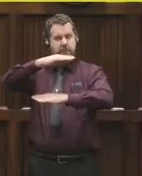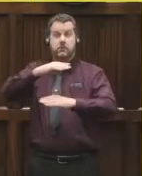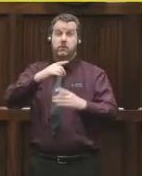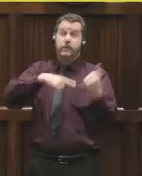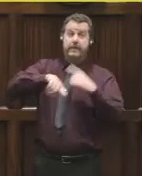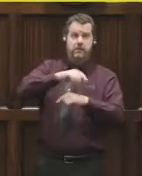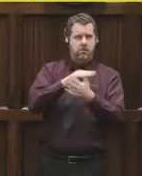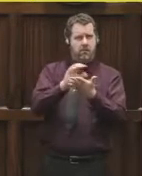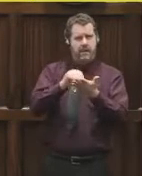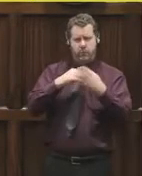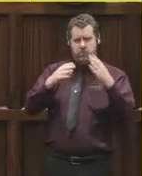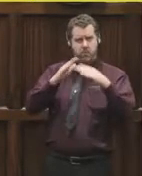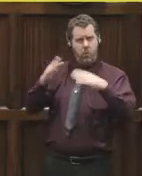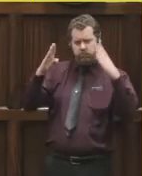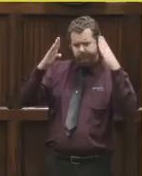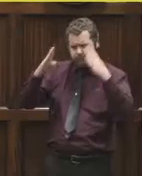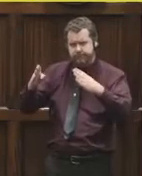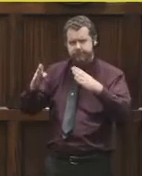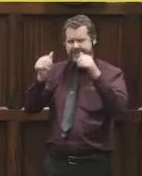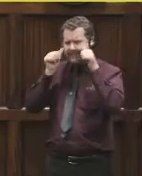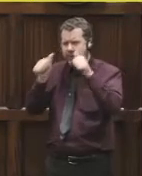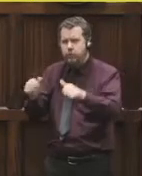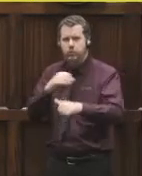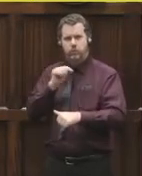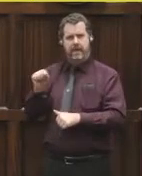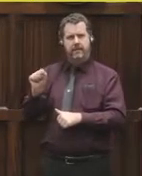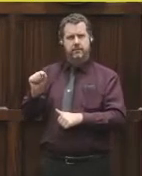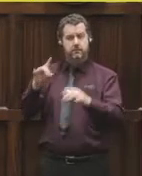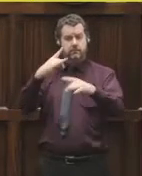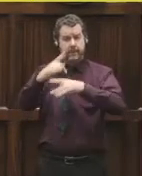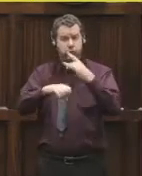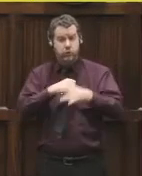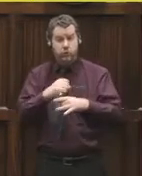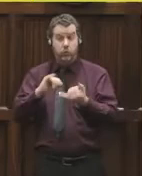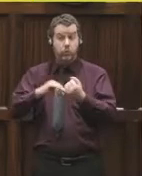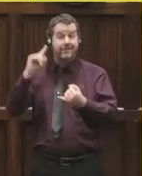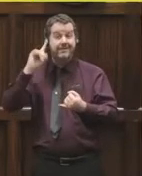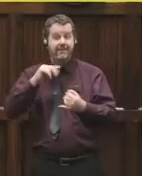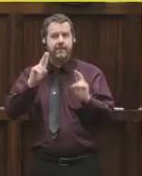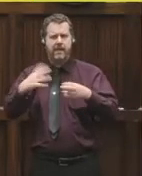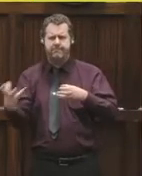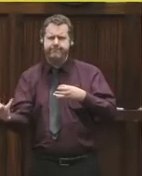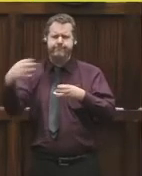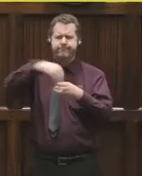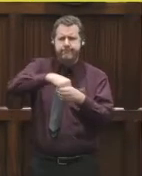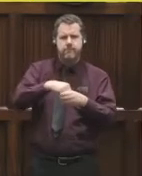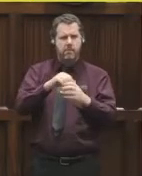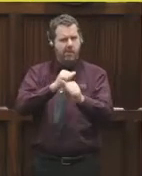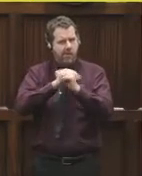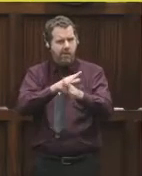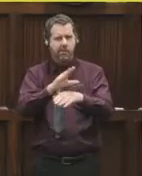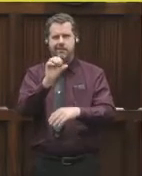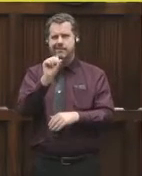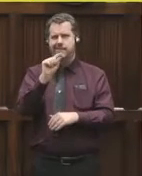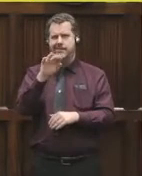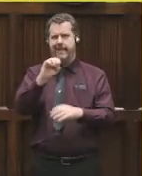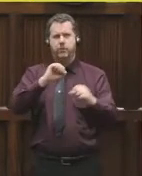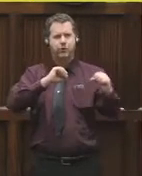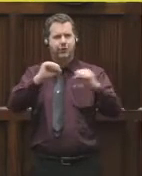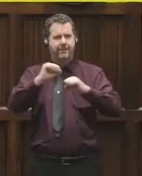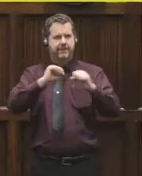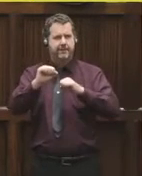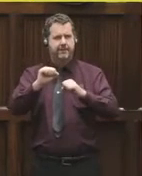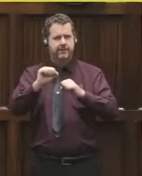attention to ensure that people who are deaf can participate fully in all state services, including in